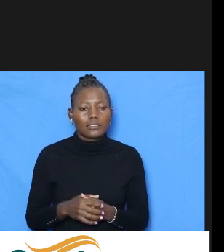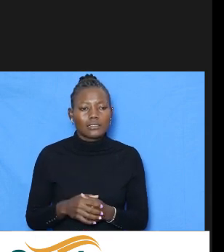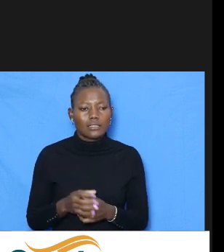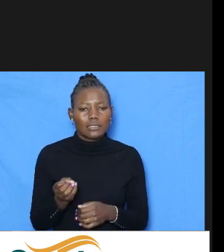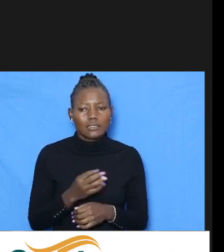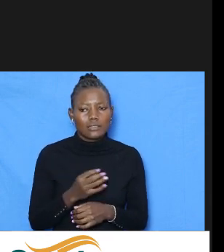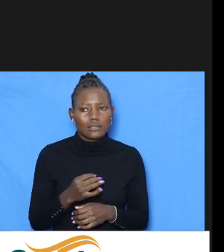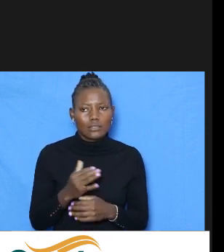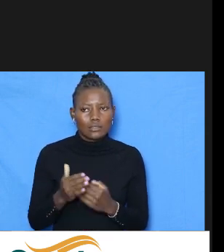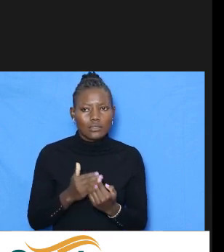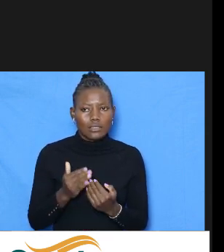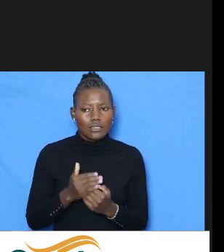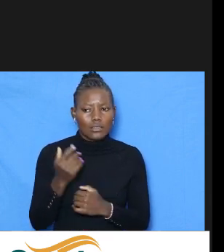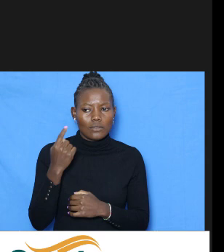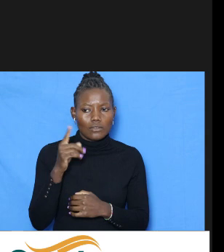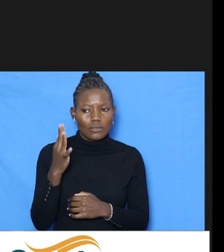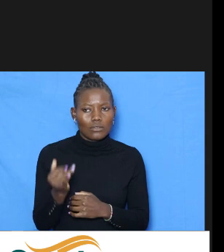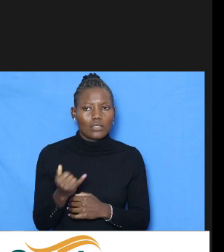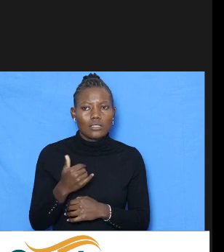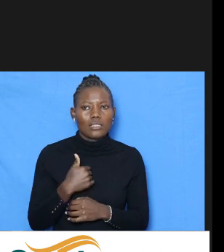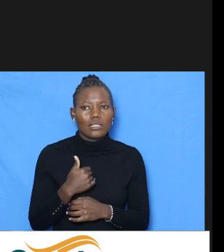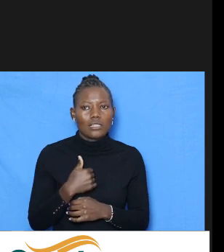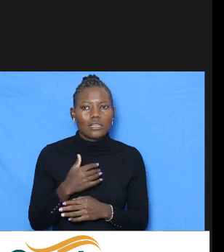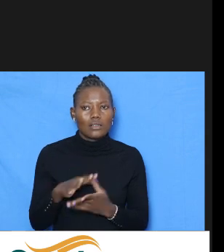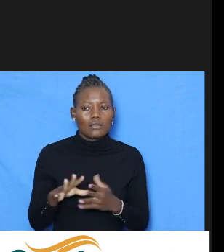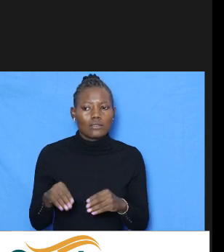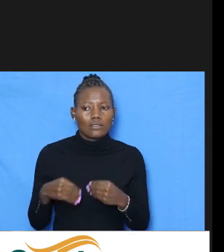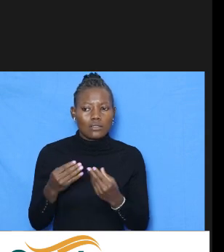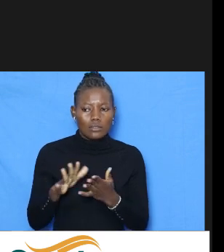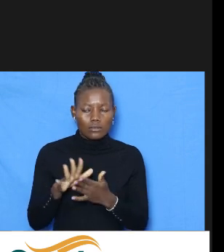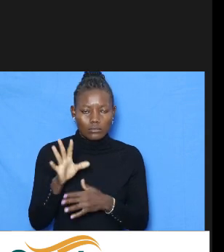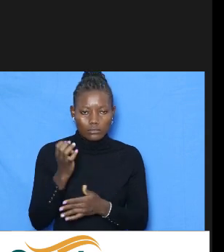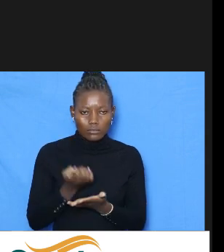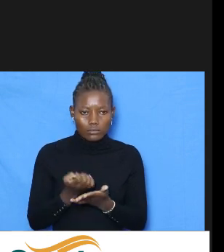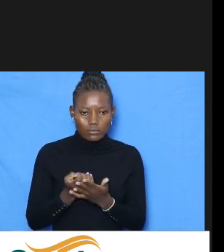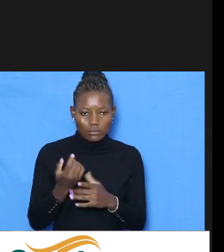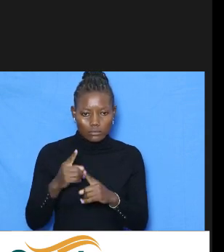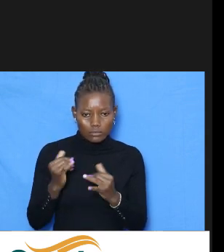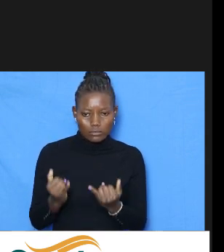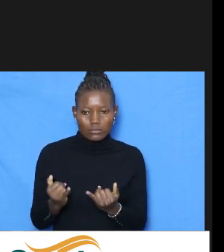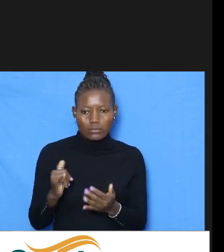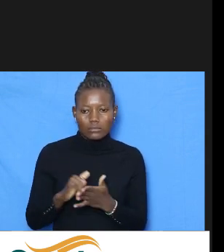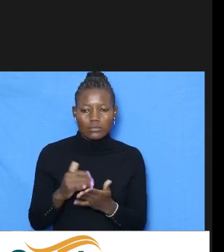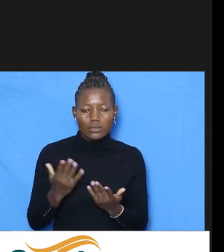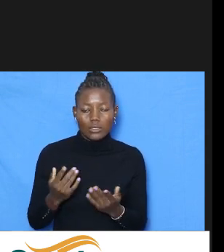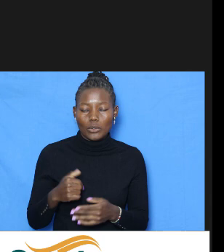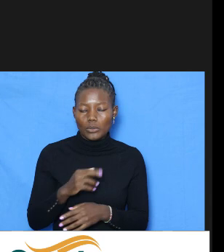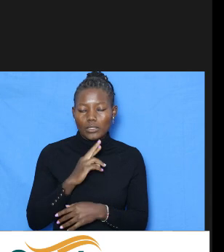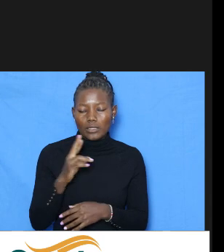claims, would be taken care of because they would have to present with the evidence. But now that's where we are